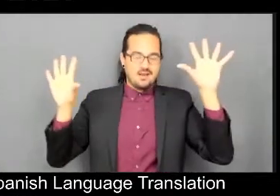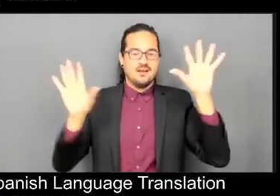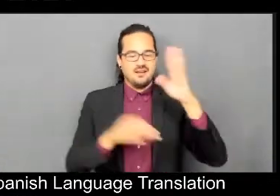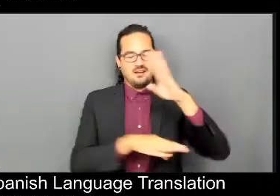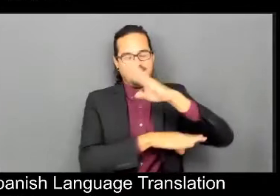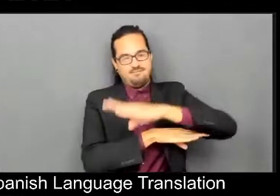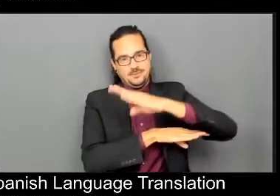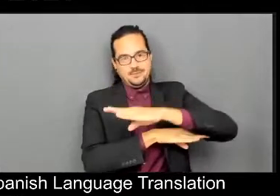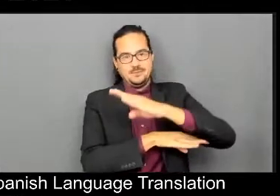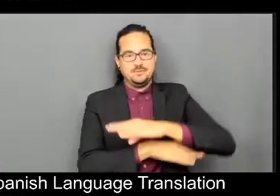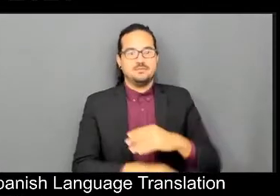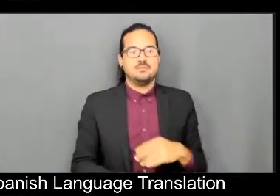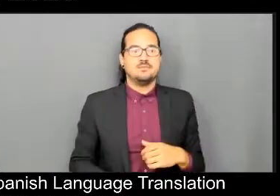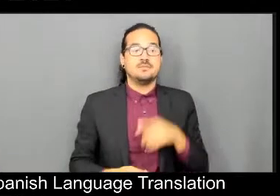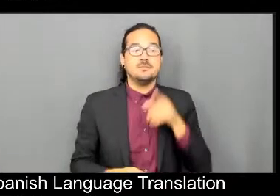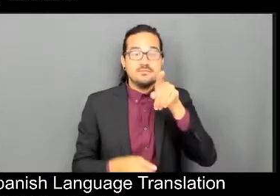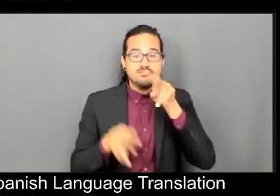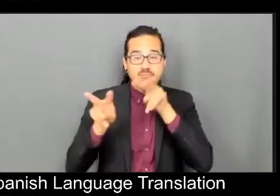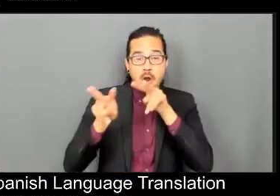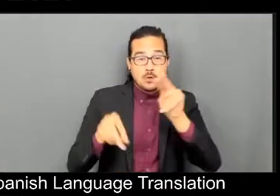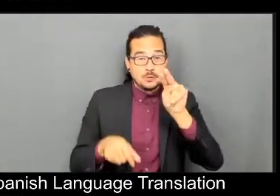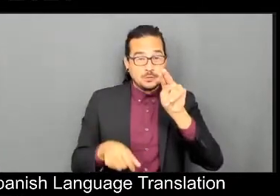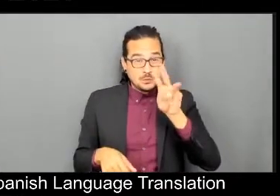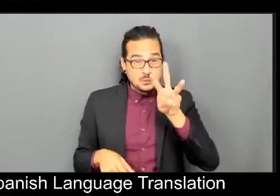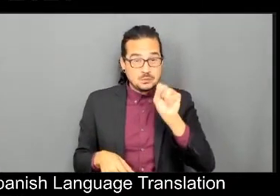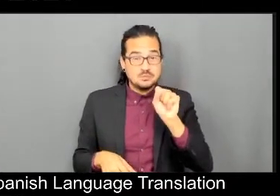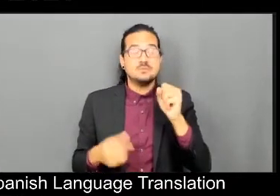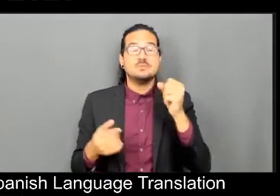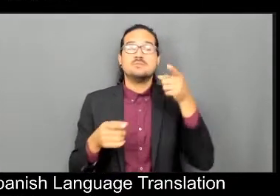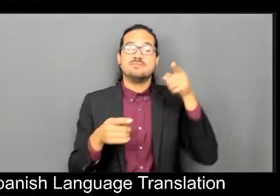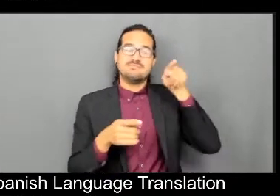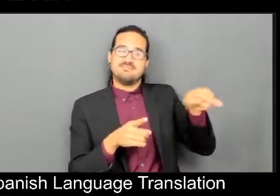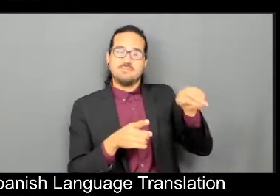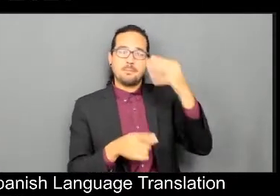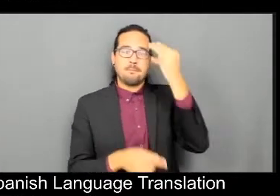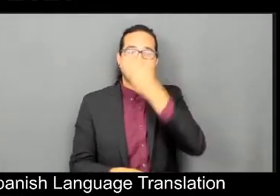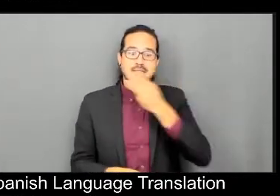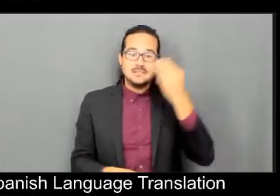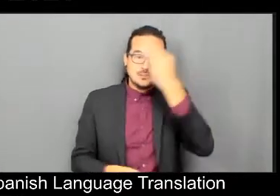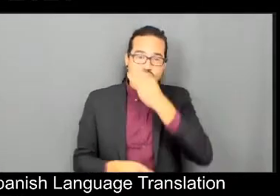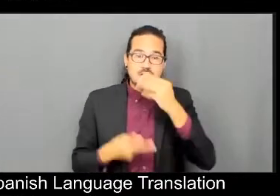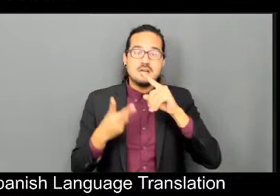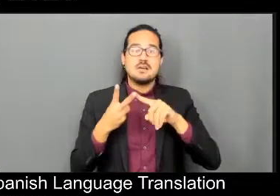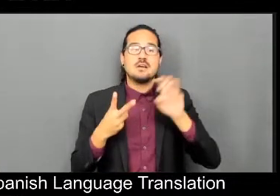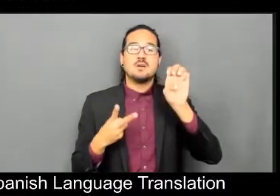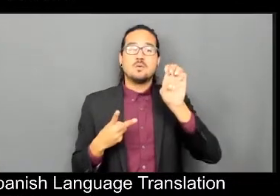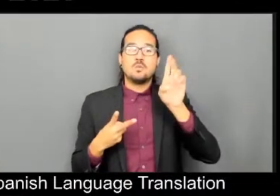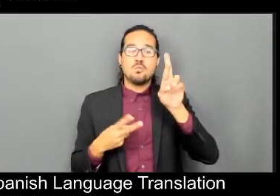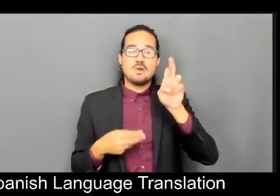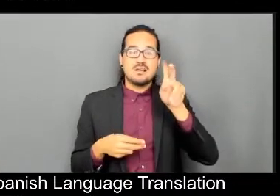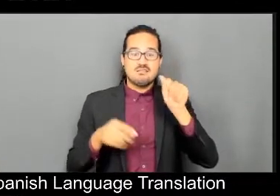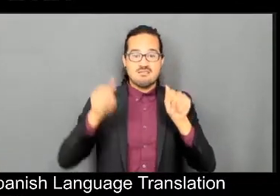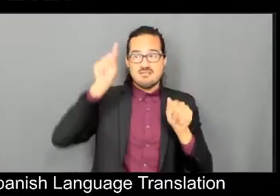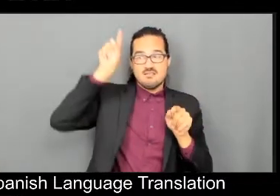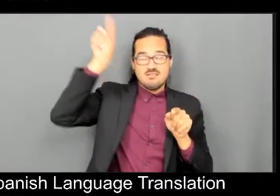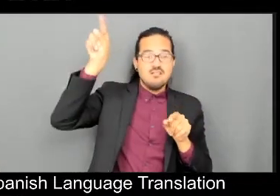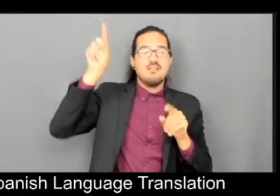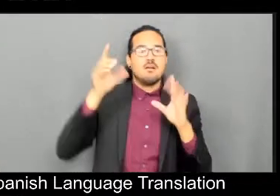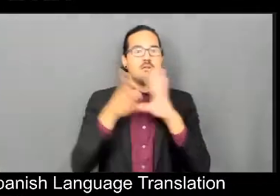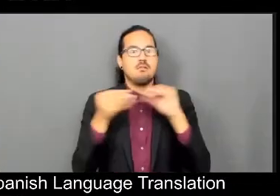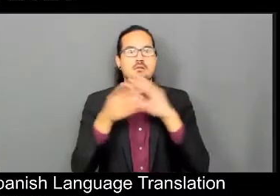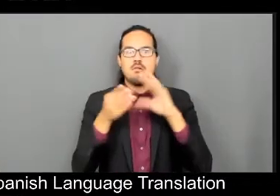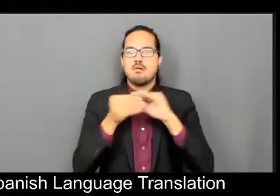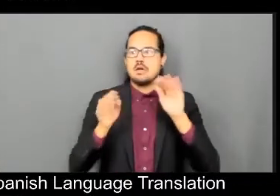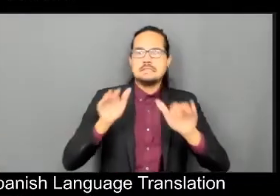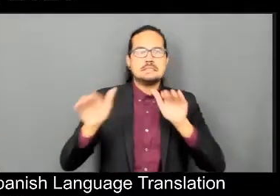or Eureka, depending on where you live. And they're messaging this very hot to extreme heat. Now, I want to say that if you're